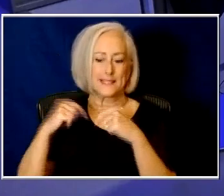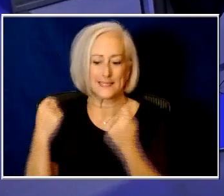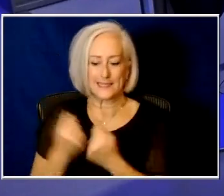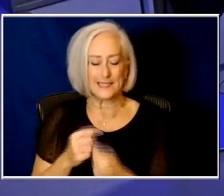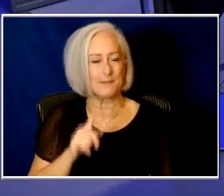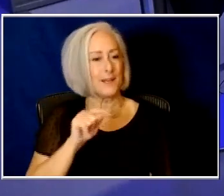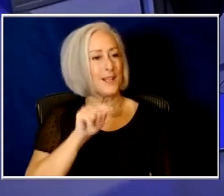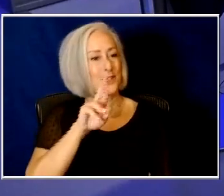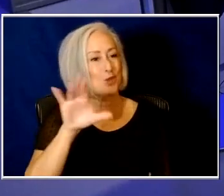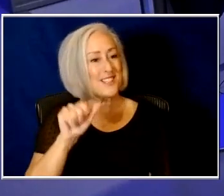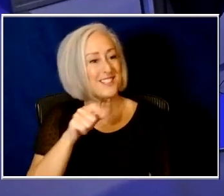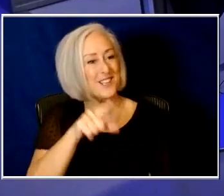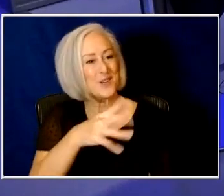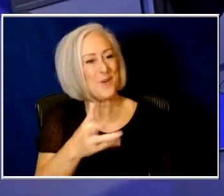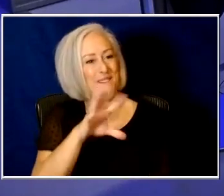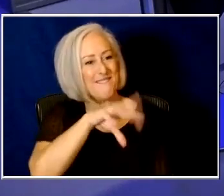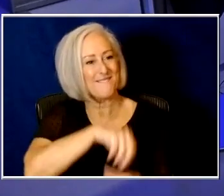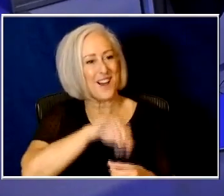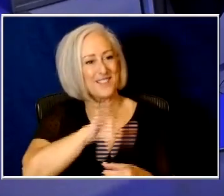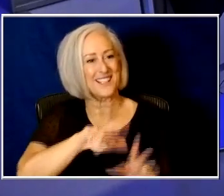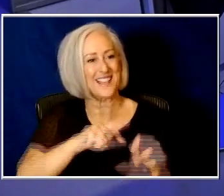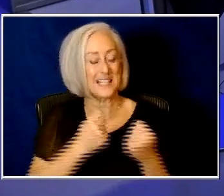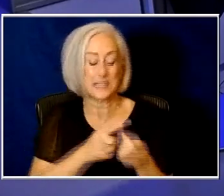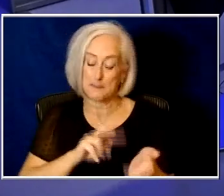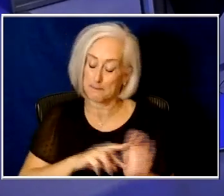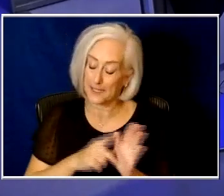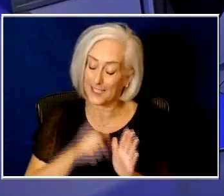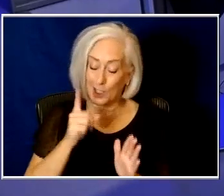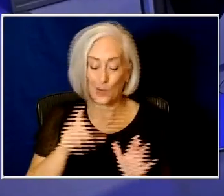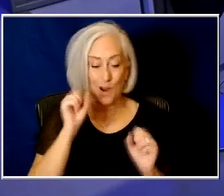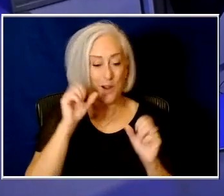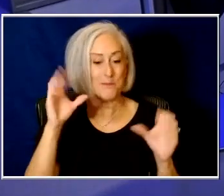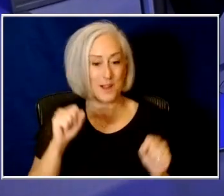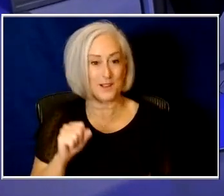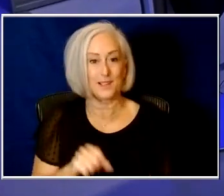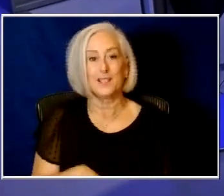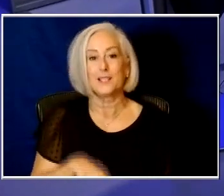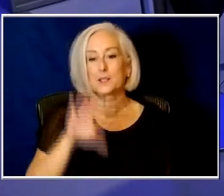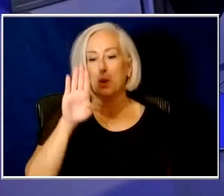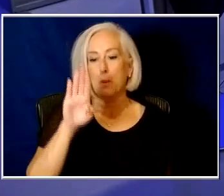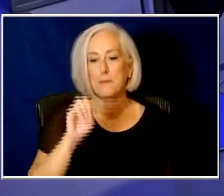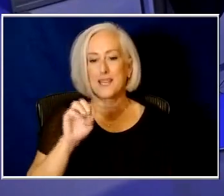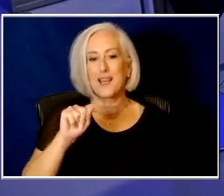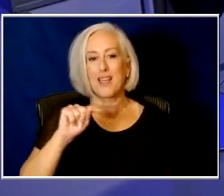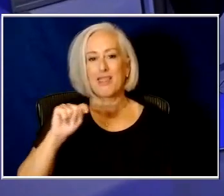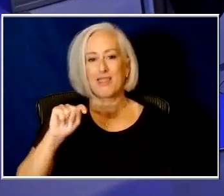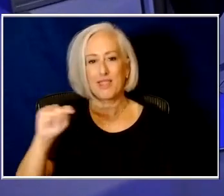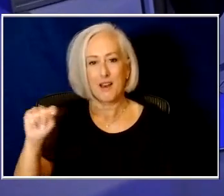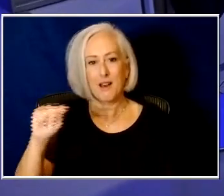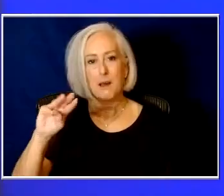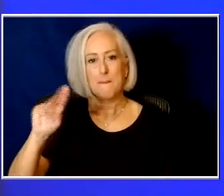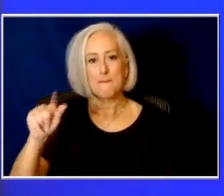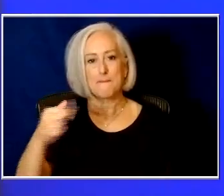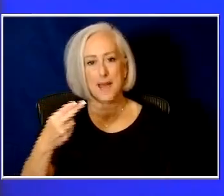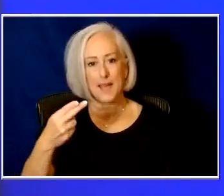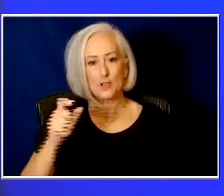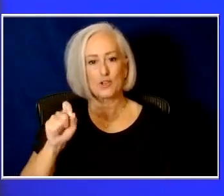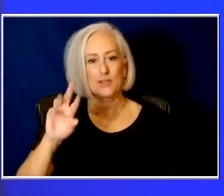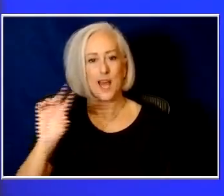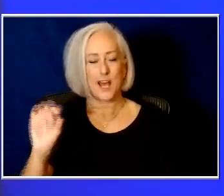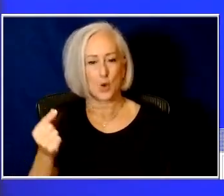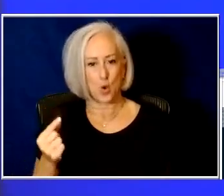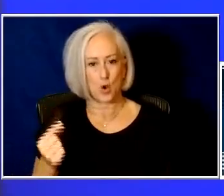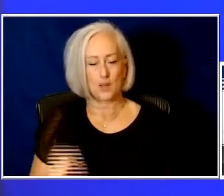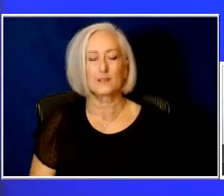of that team. Yeah. That means you're amazing. Oh, thank you. So bethematch.org. Talk to us about your final thoughts. Yes, and I would echo that. We have really the